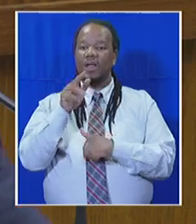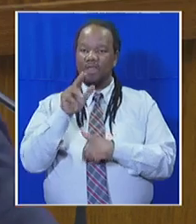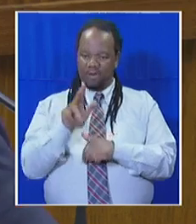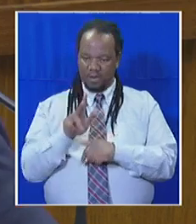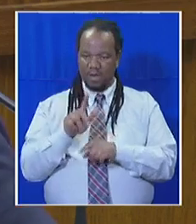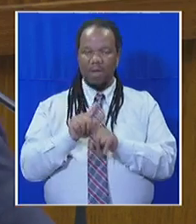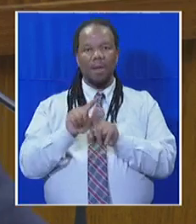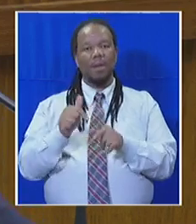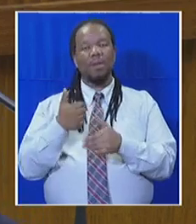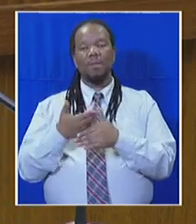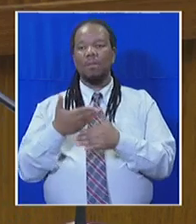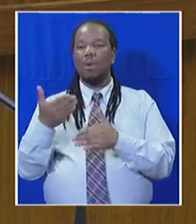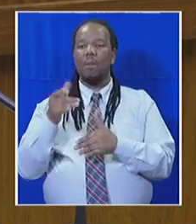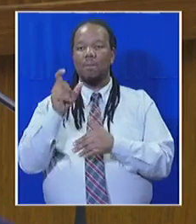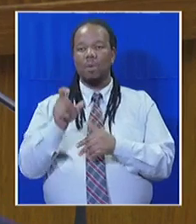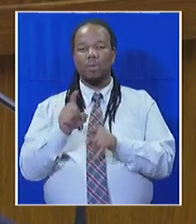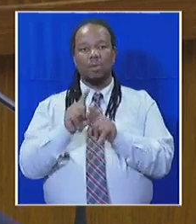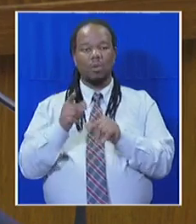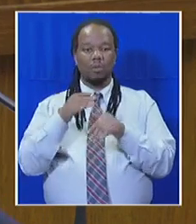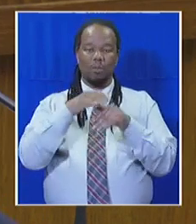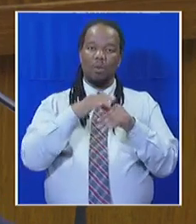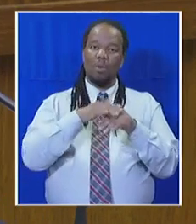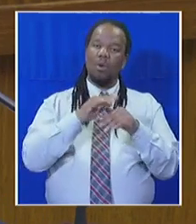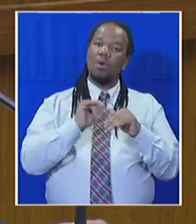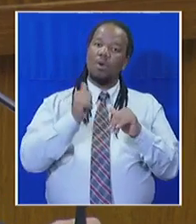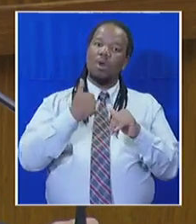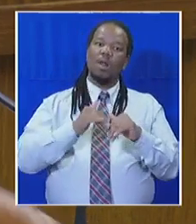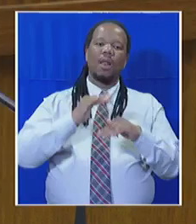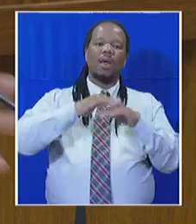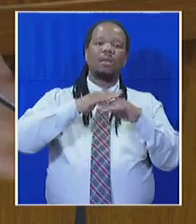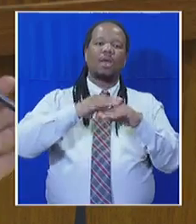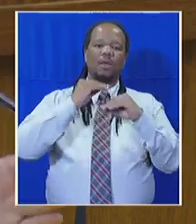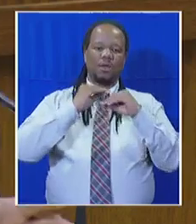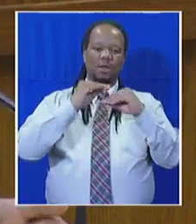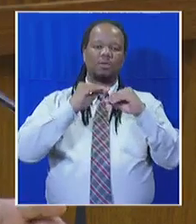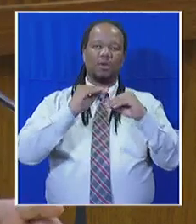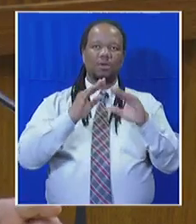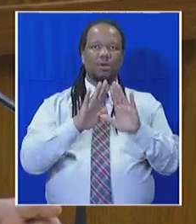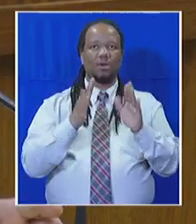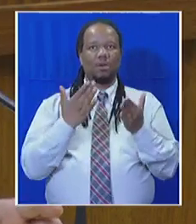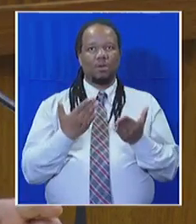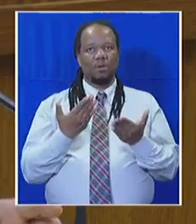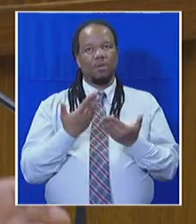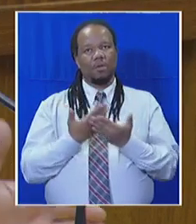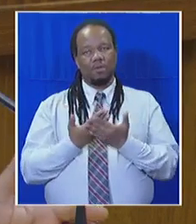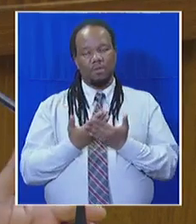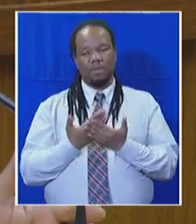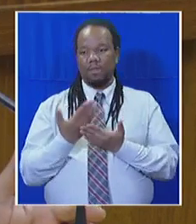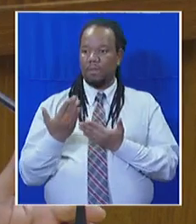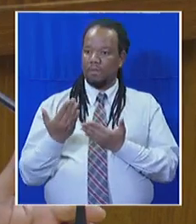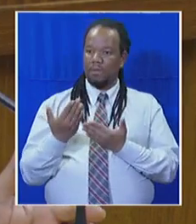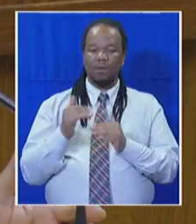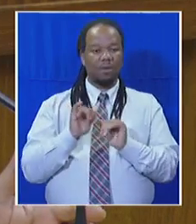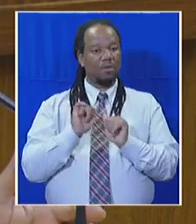equal investment in education at later stages in life. What chance have we got of securing equality, relative equality